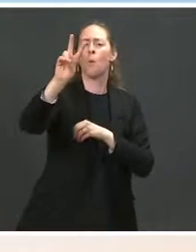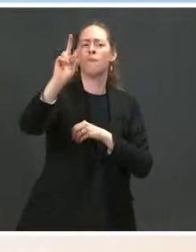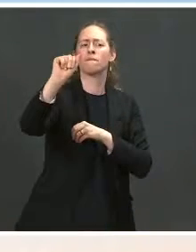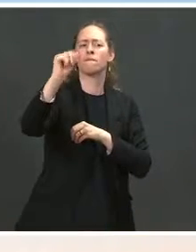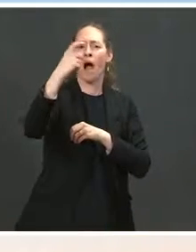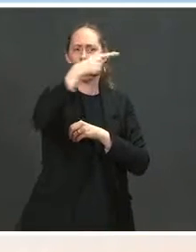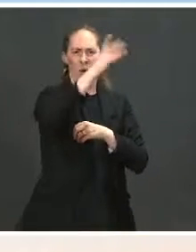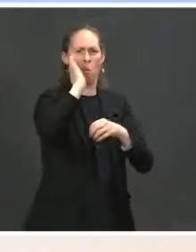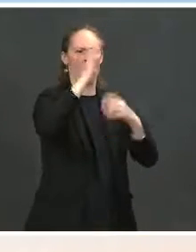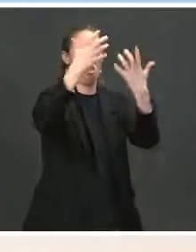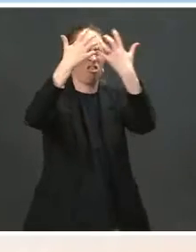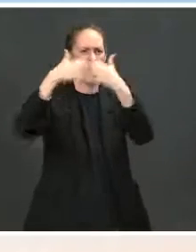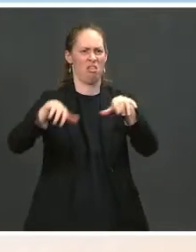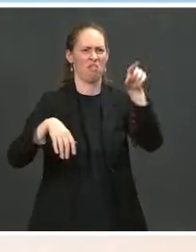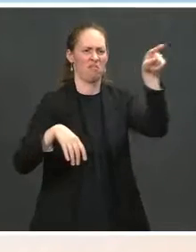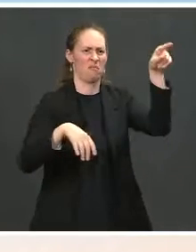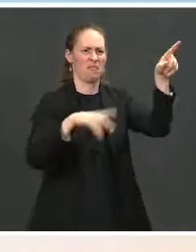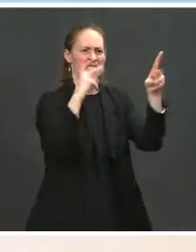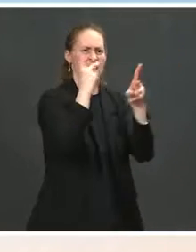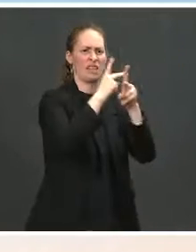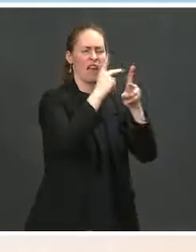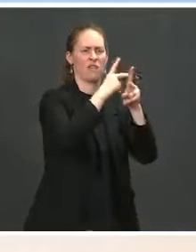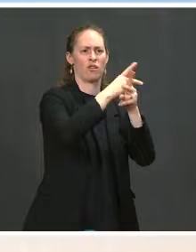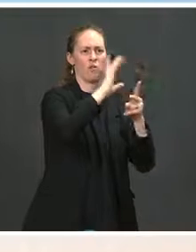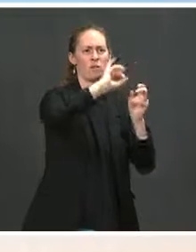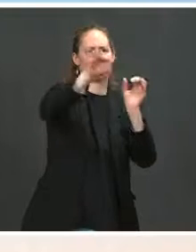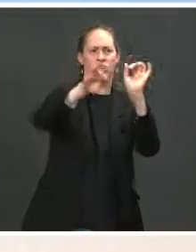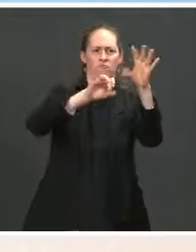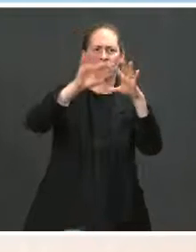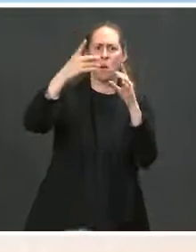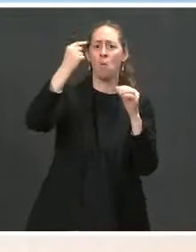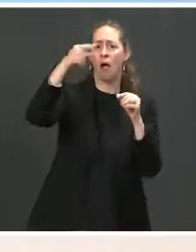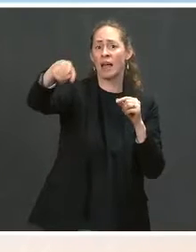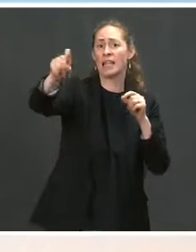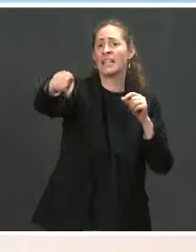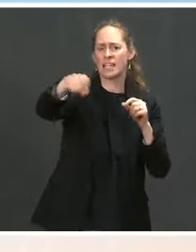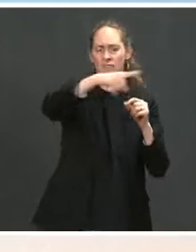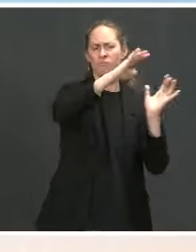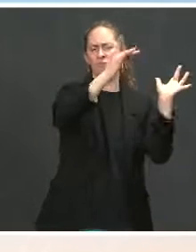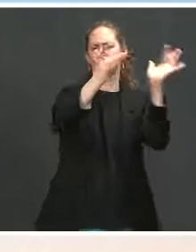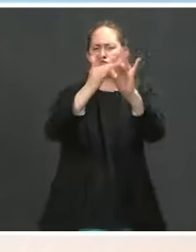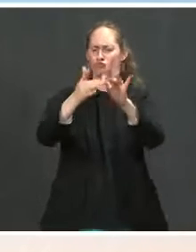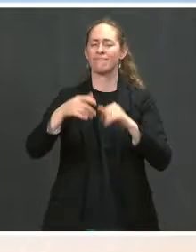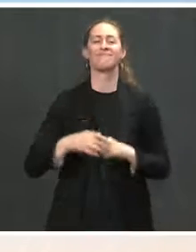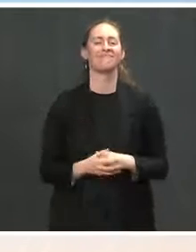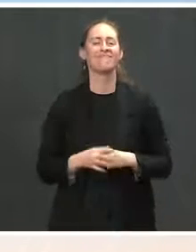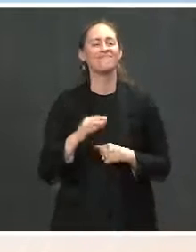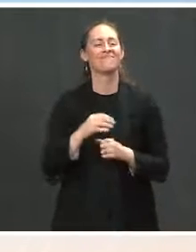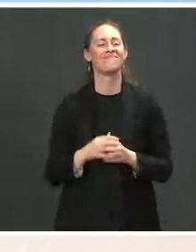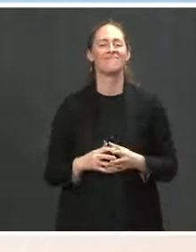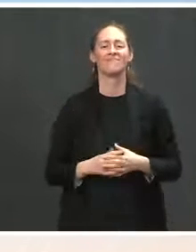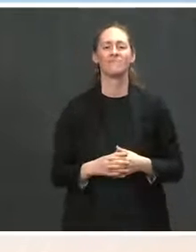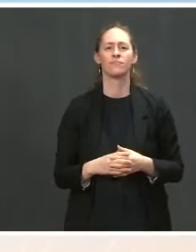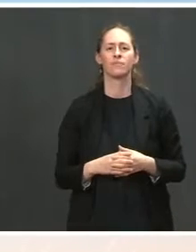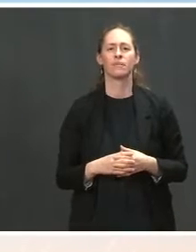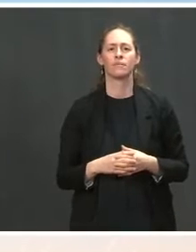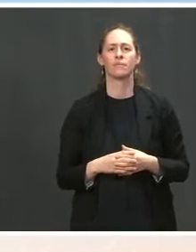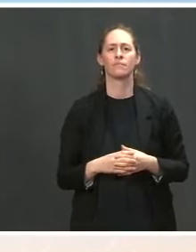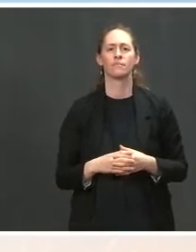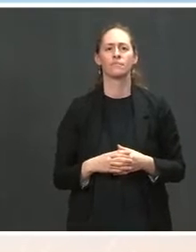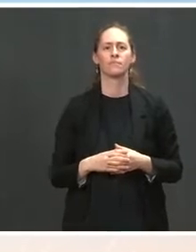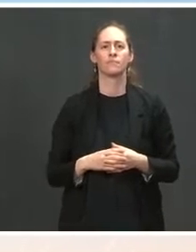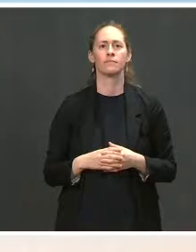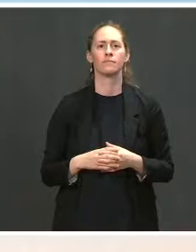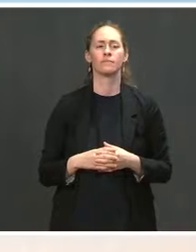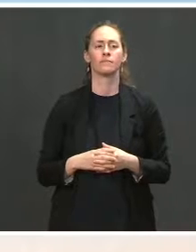check if there's anything that's going to Brazil more specifically. Thank you, Jen. Oh, yes. Two more quick ones on Afghanistan. Oh, yeah. Can I do Owen